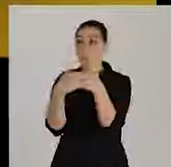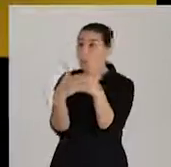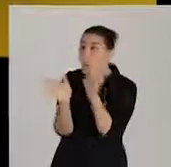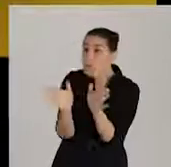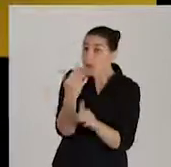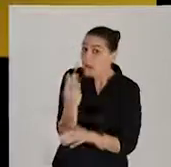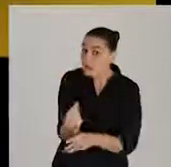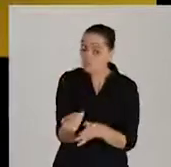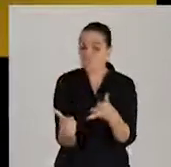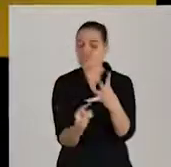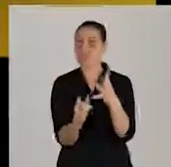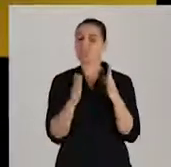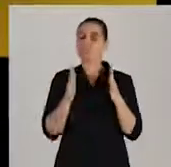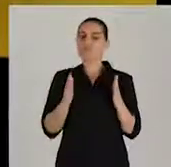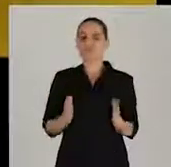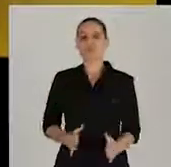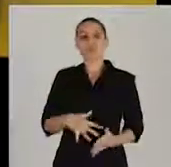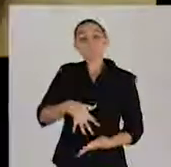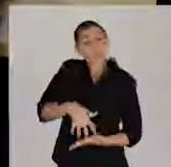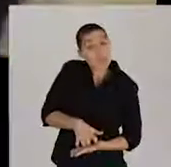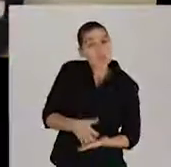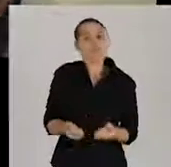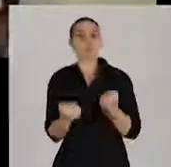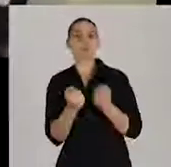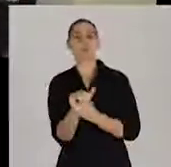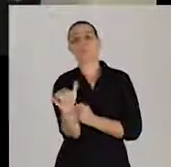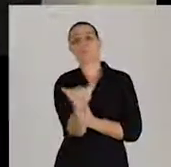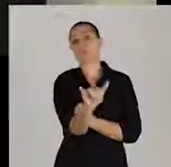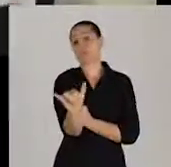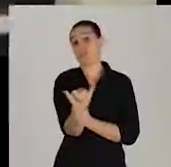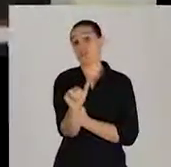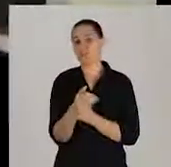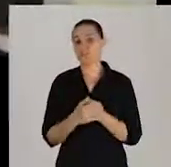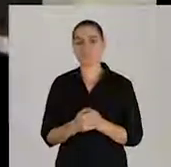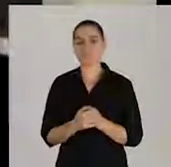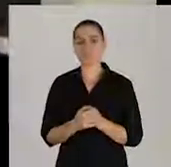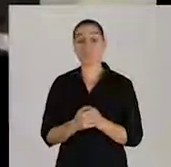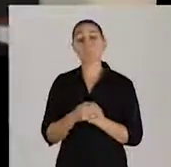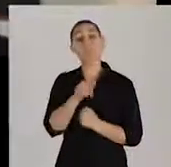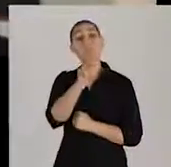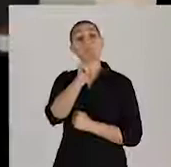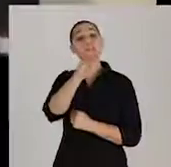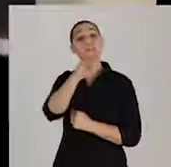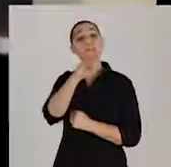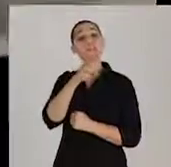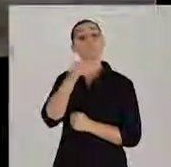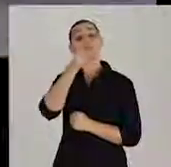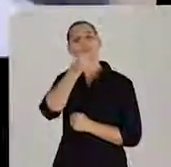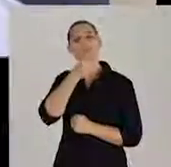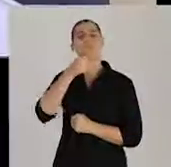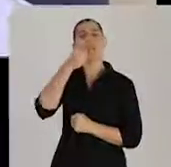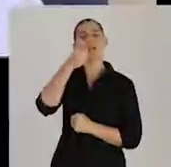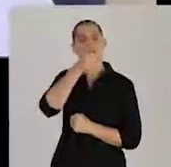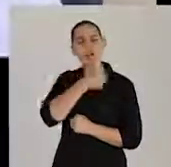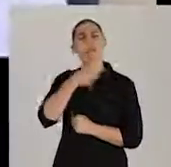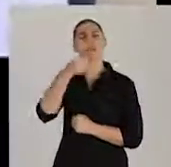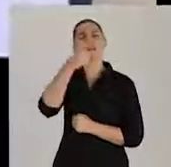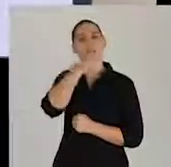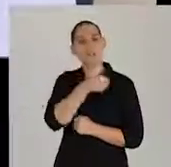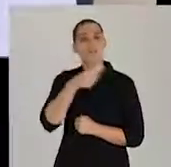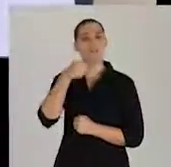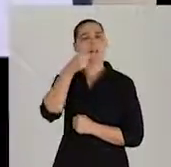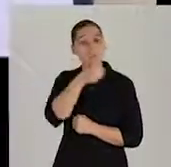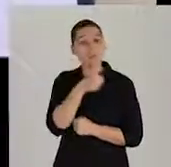status of the person exposed. TB is usually spread by coughing patients who haven't been recognized as having